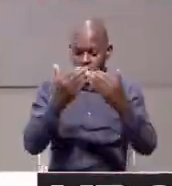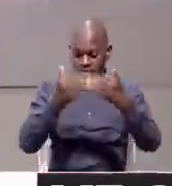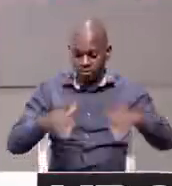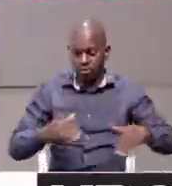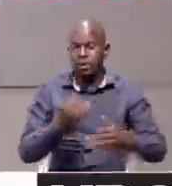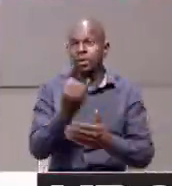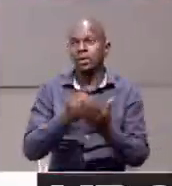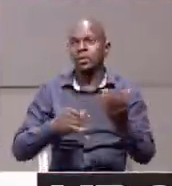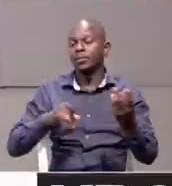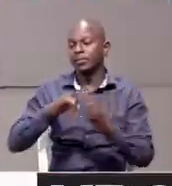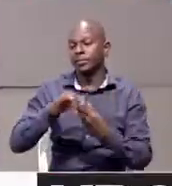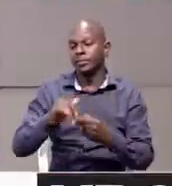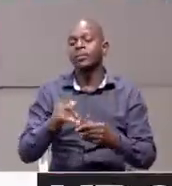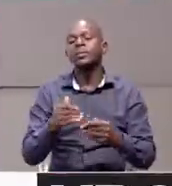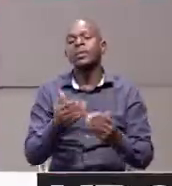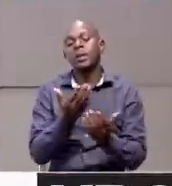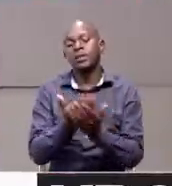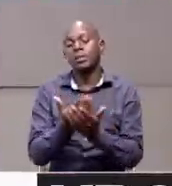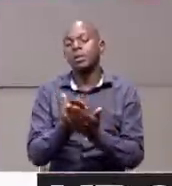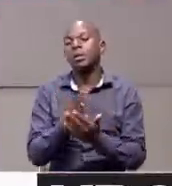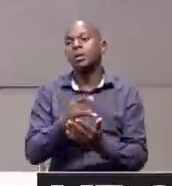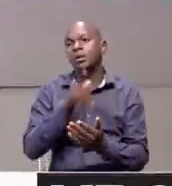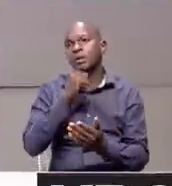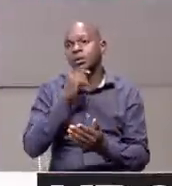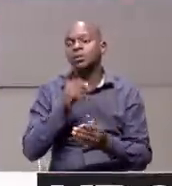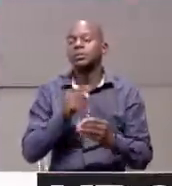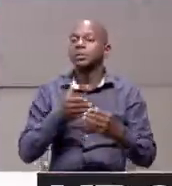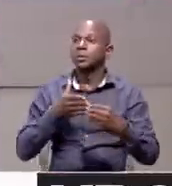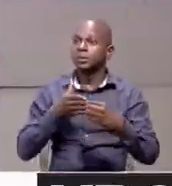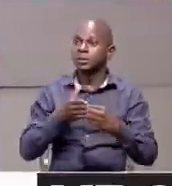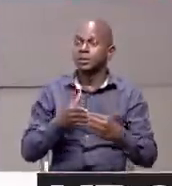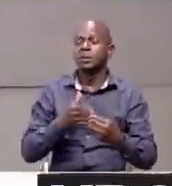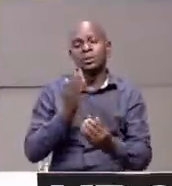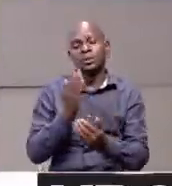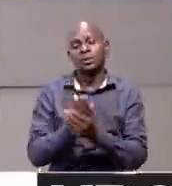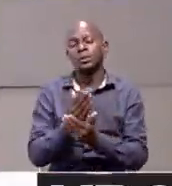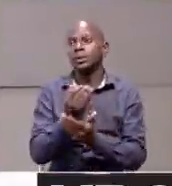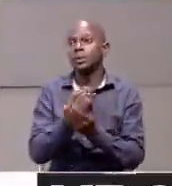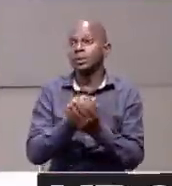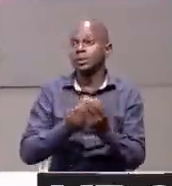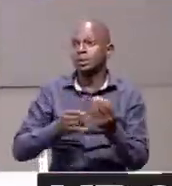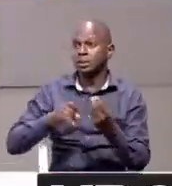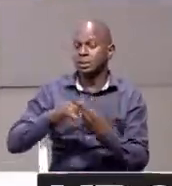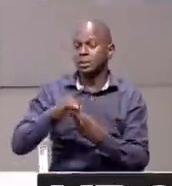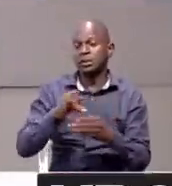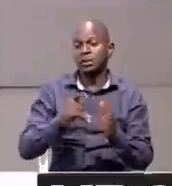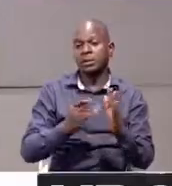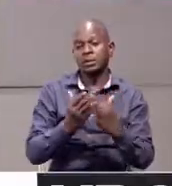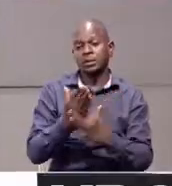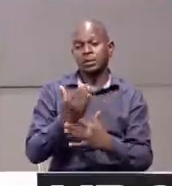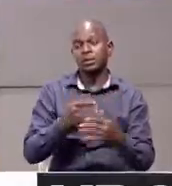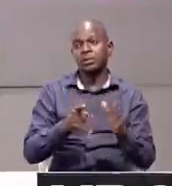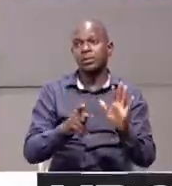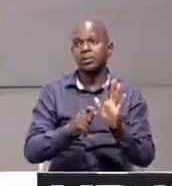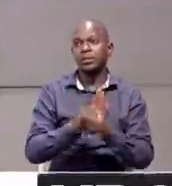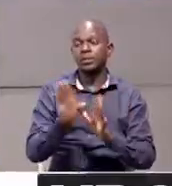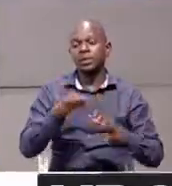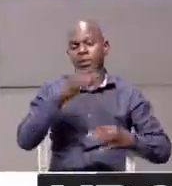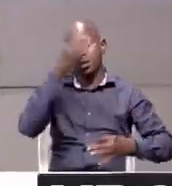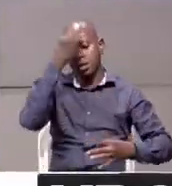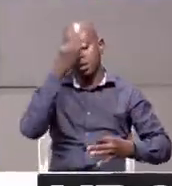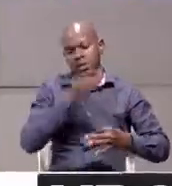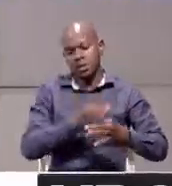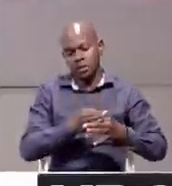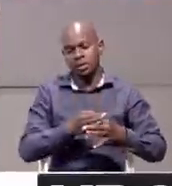and AIDS. Namyalo further urged men to spearhead the fight against AIDS through testing and being faithful to